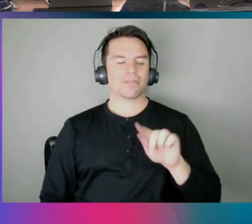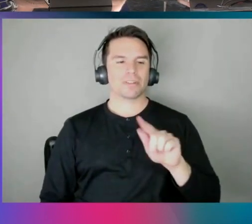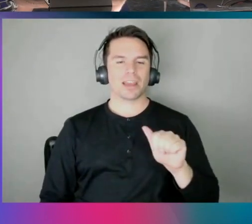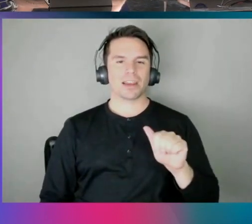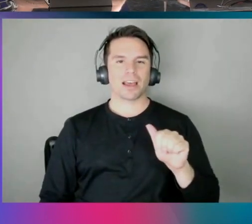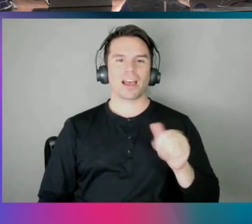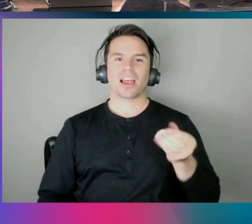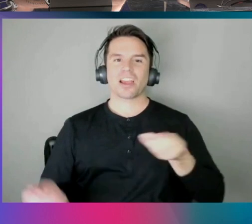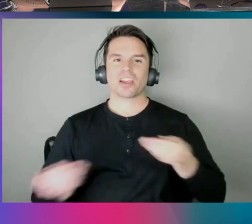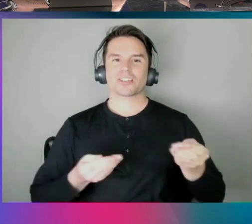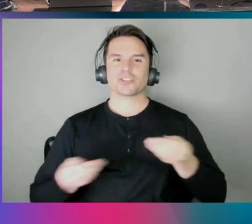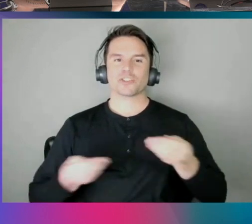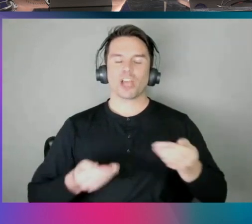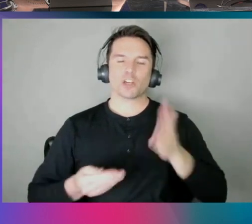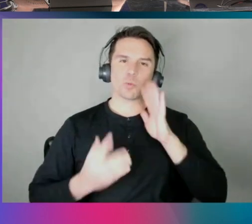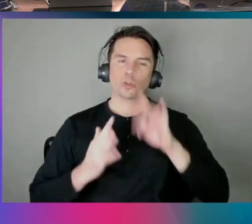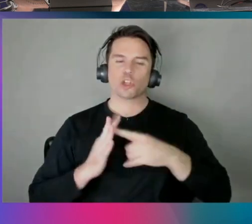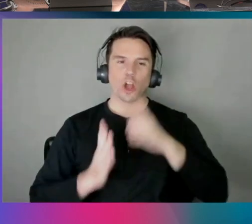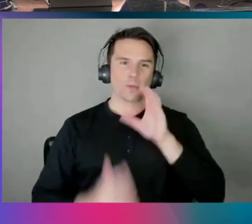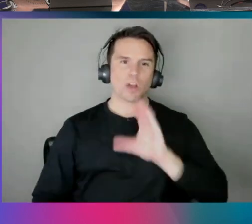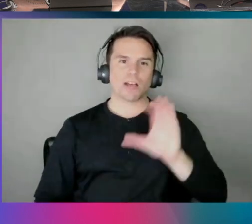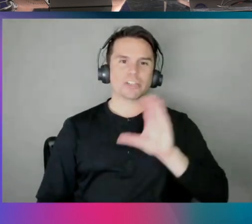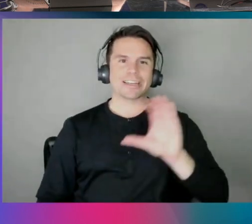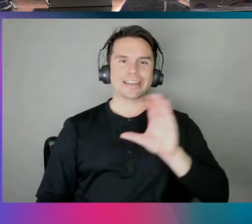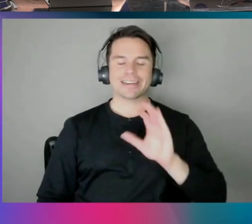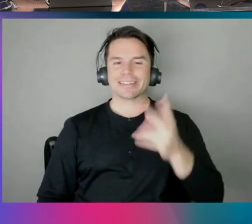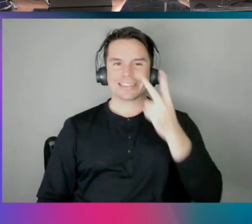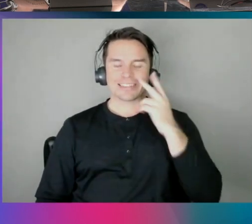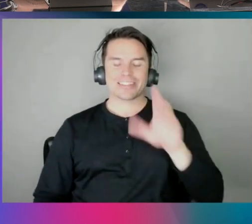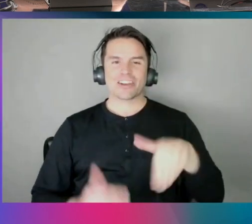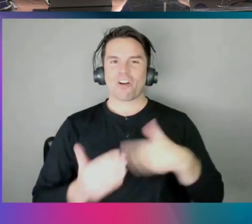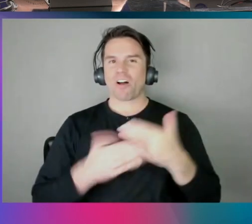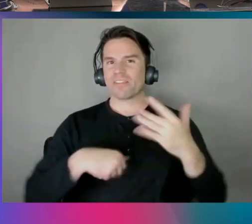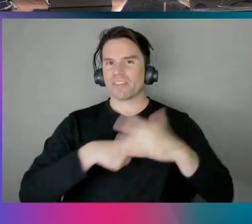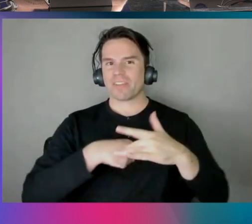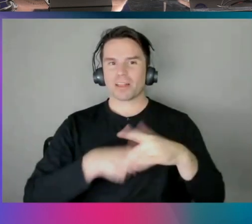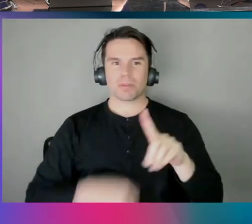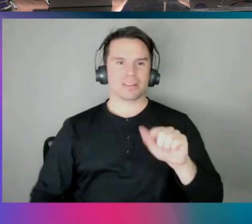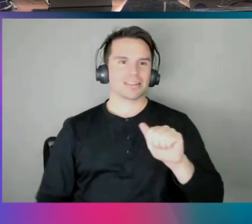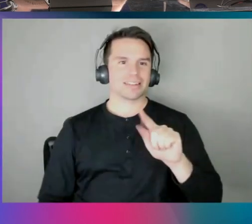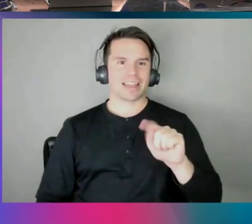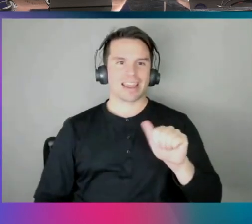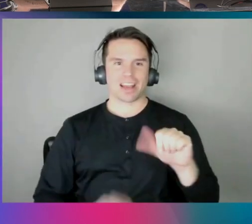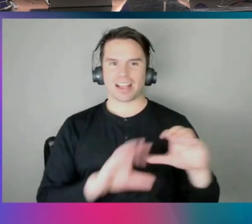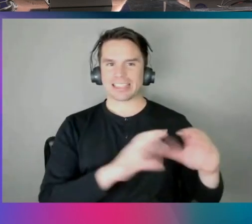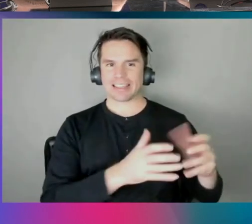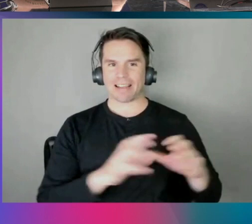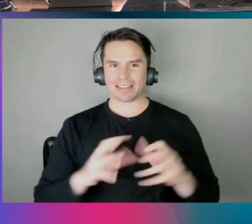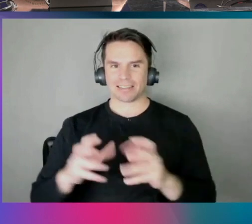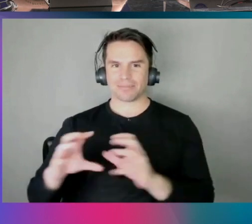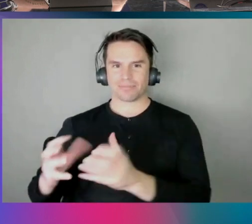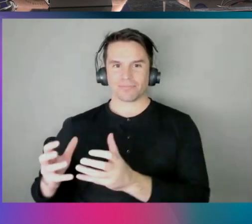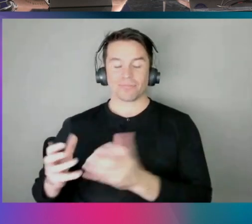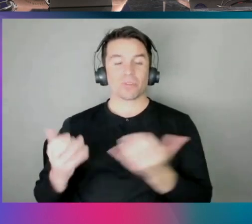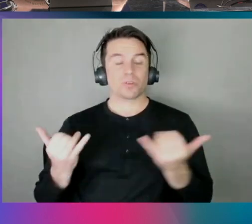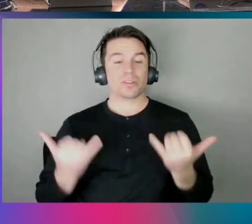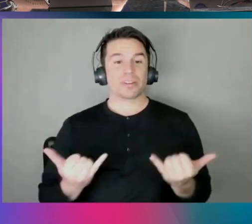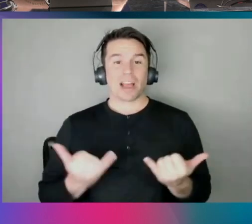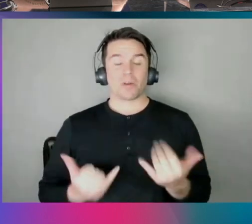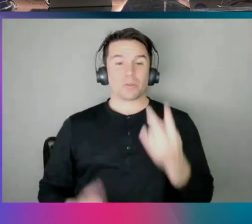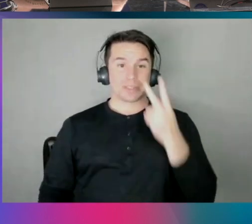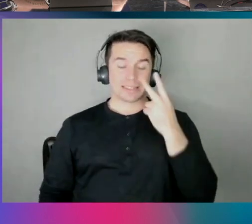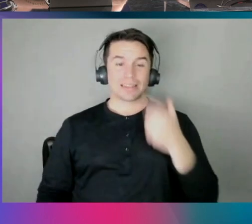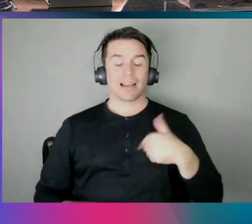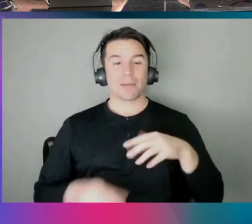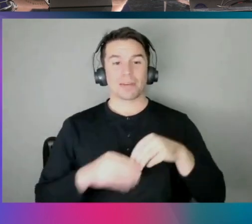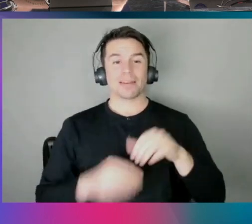browsing and seeing all the data sets available. So you can see now that I'm on the AWS